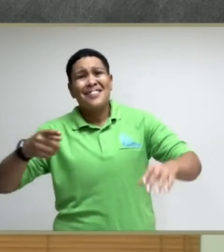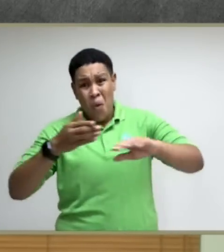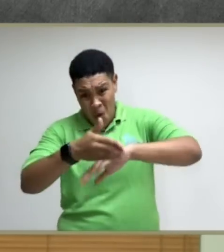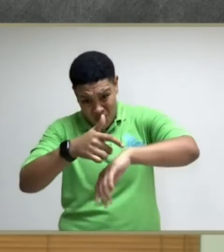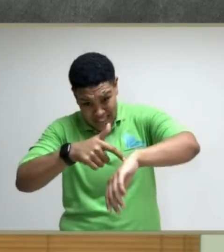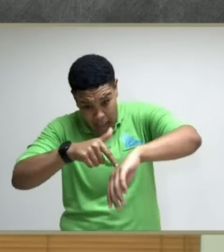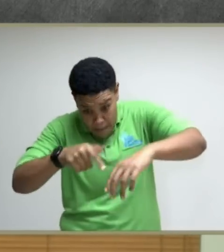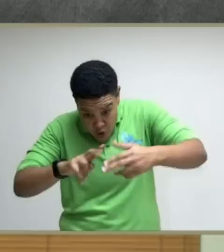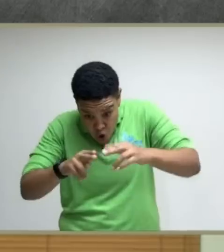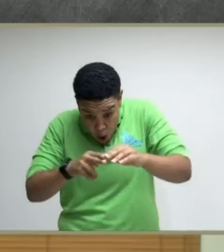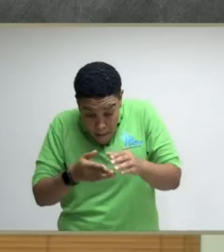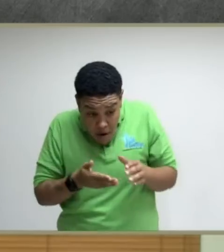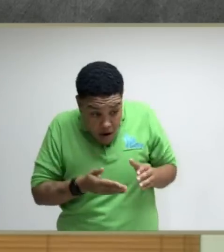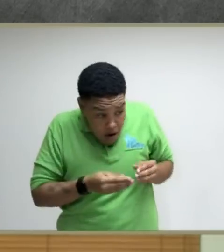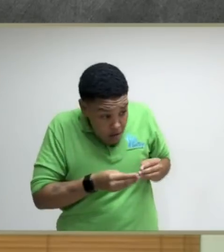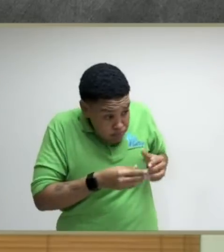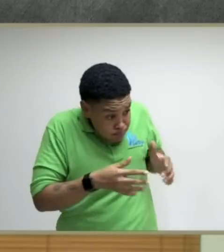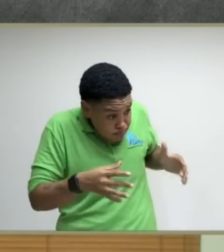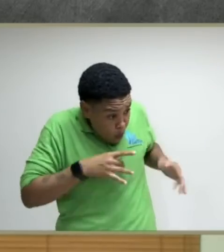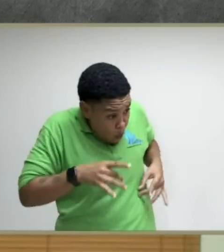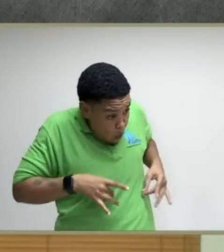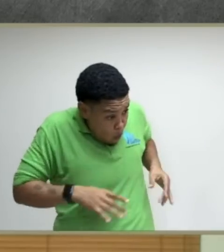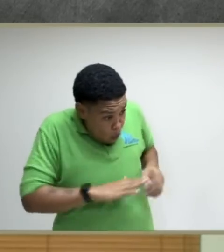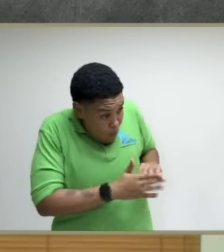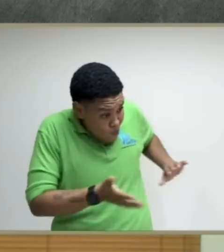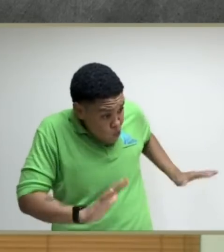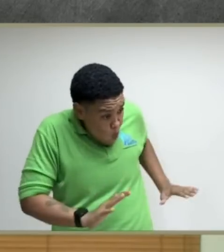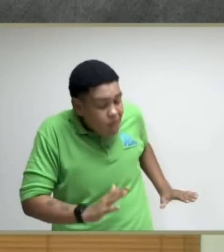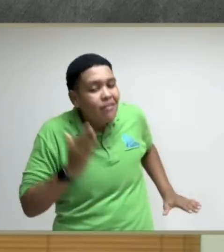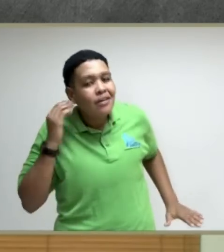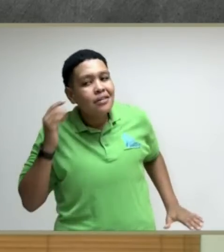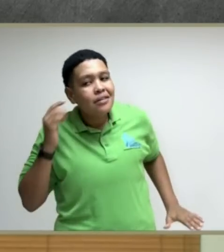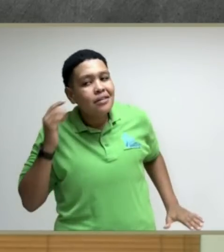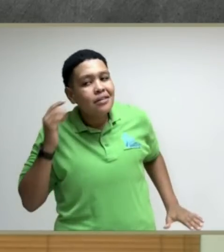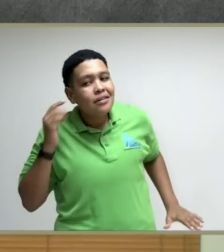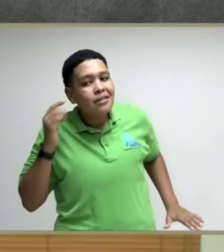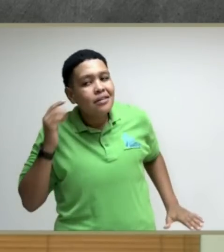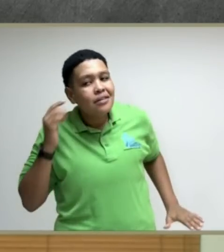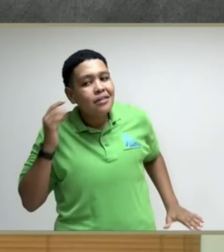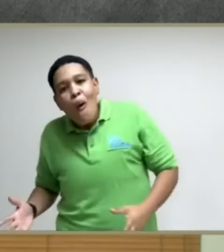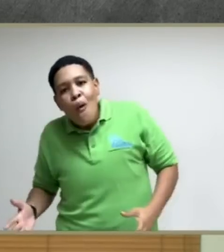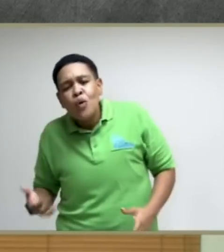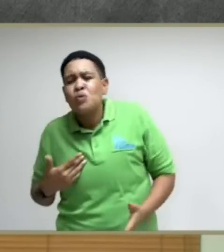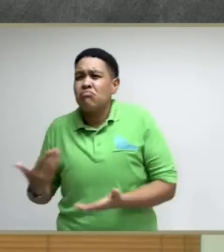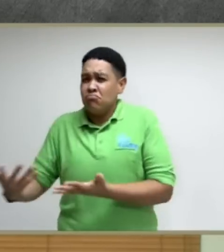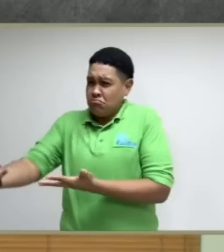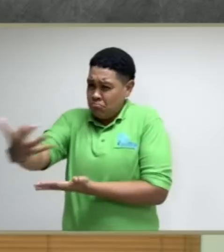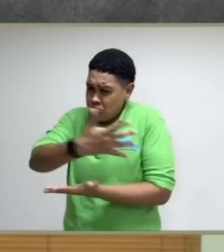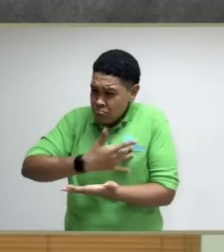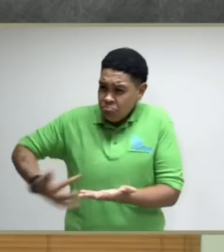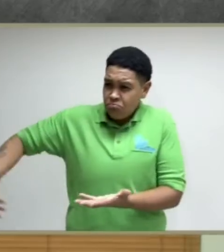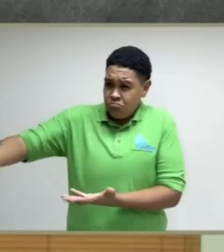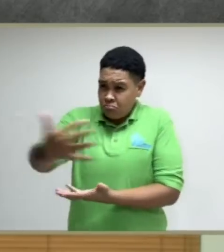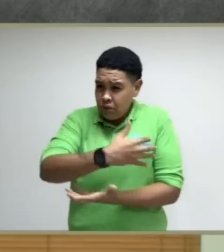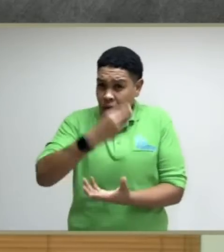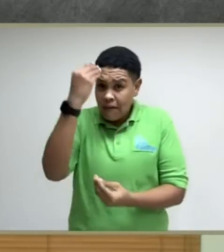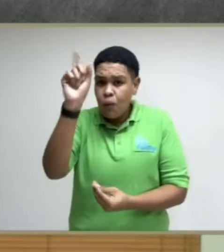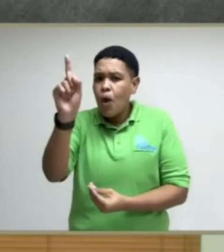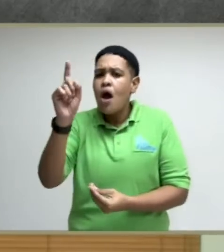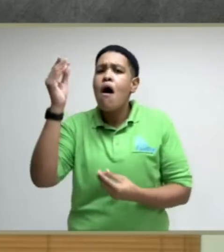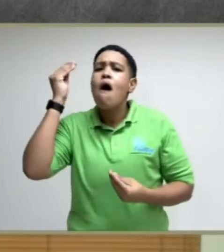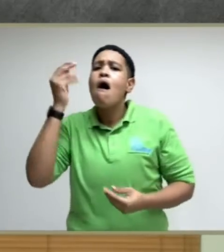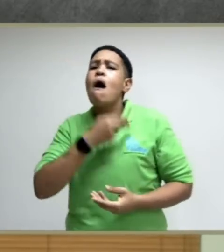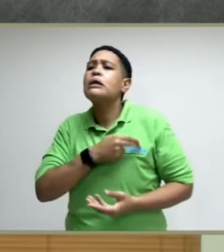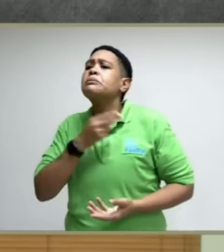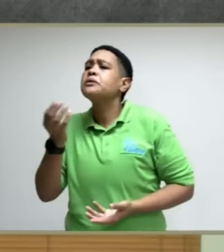of cases. Now, we continue to collect the information from all the hospitals so that all the deaths can be